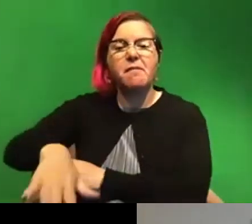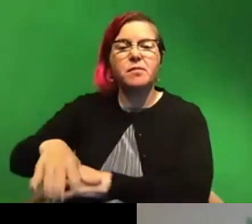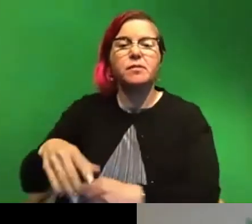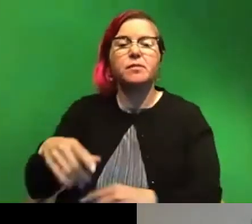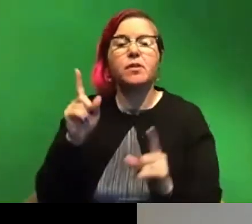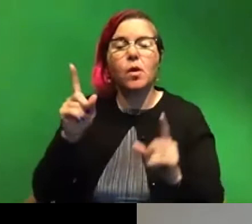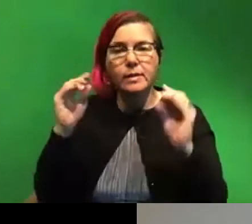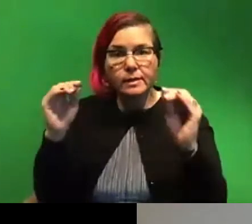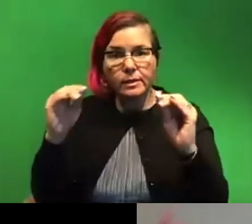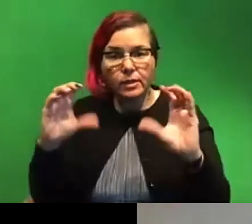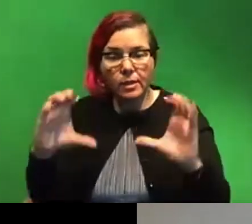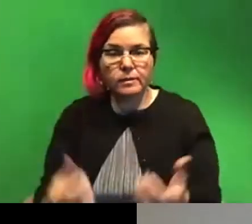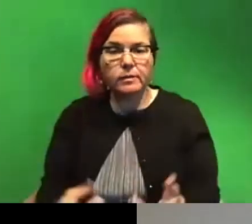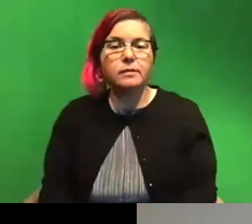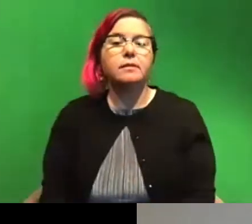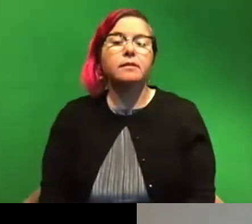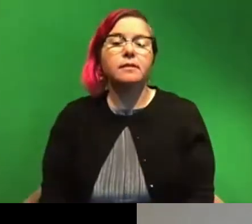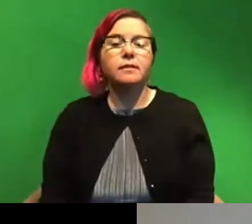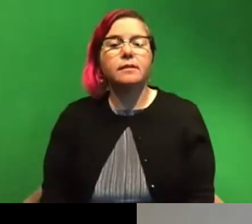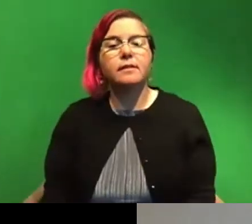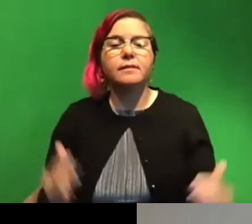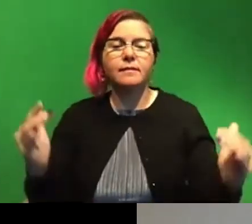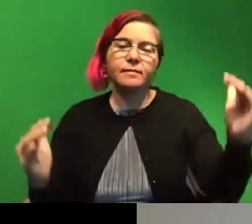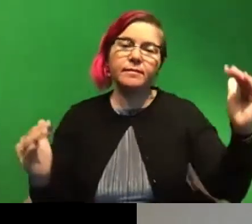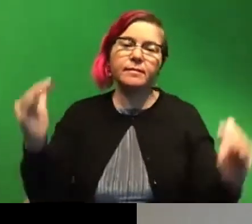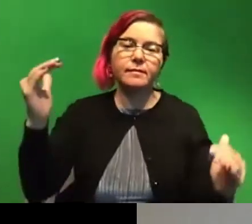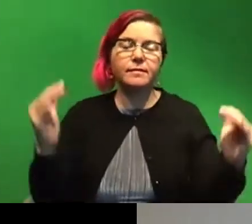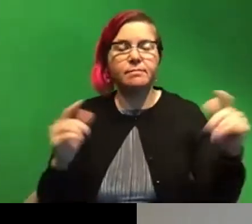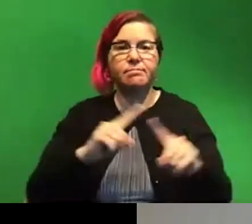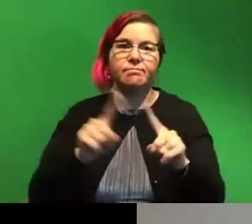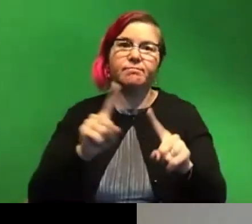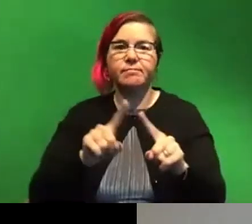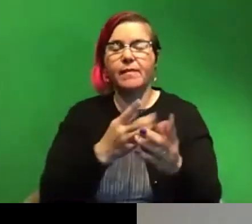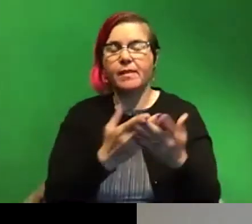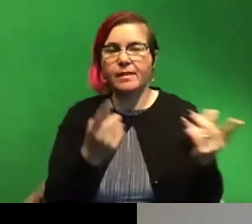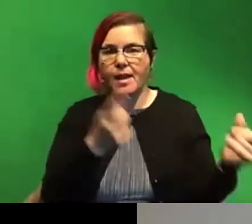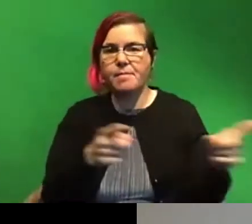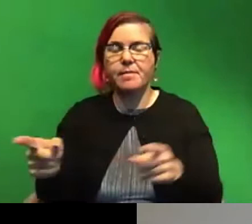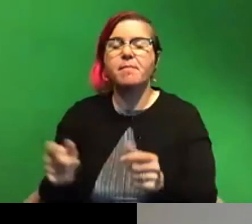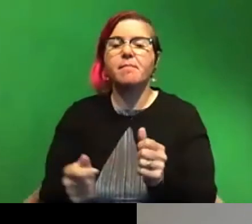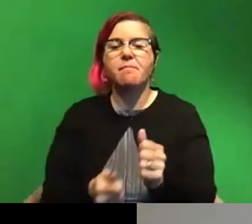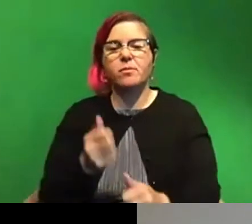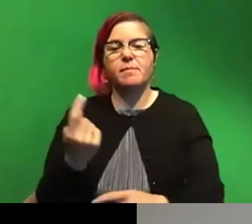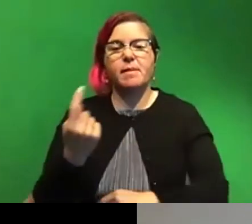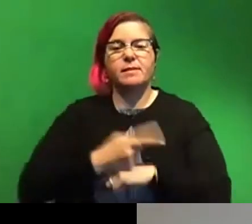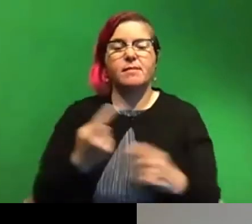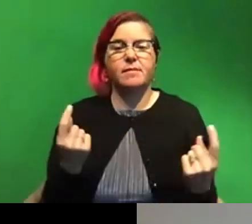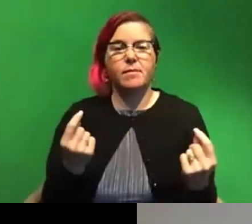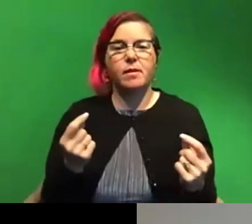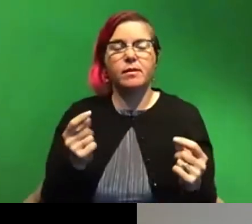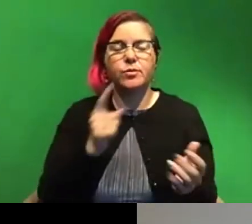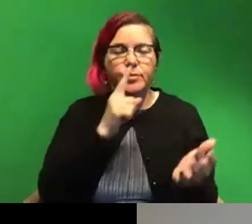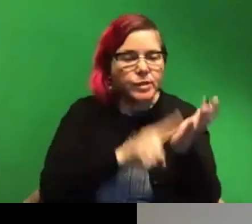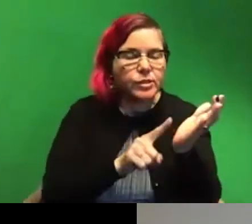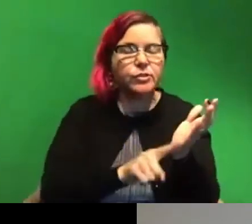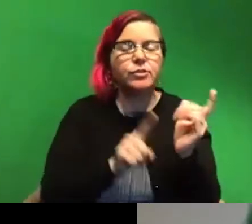a class. So it's definitely a balance between a lot of things going on, but most of my day is me doing research,